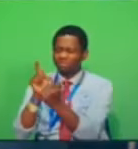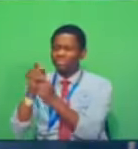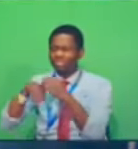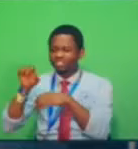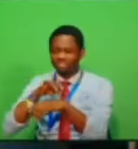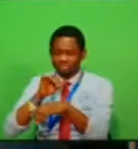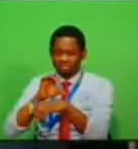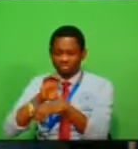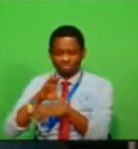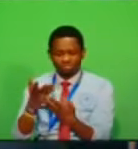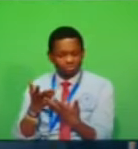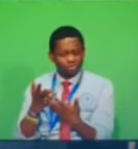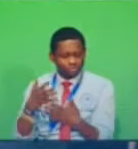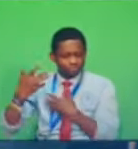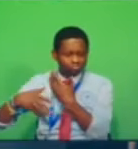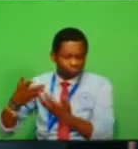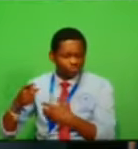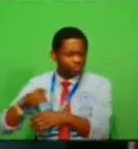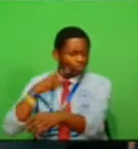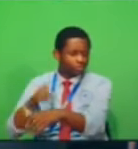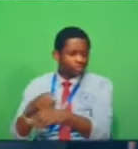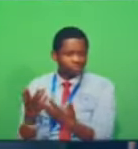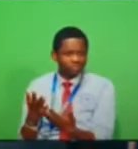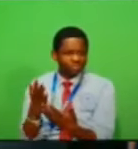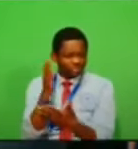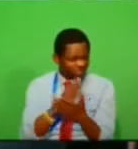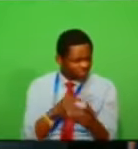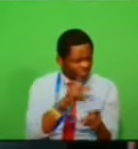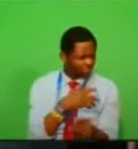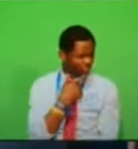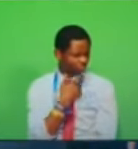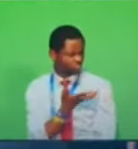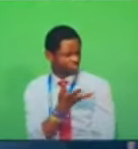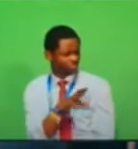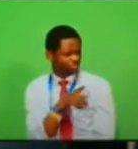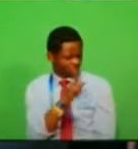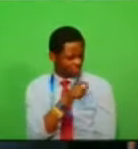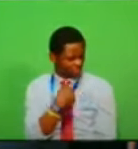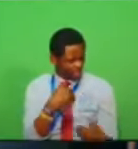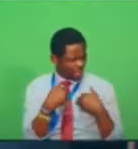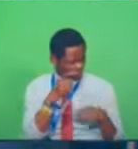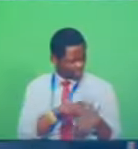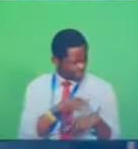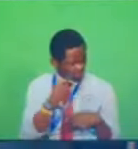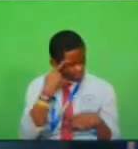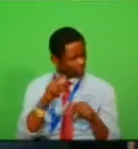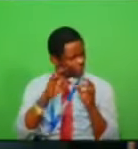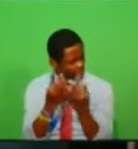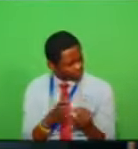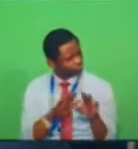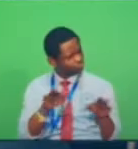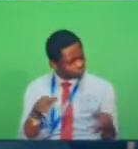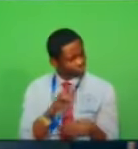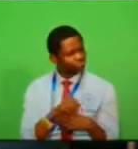for a very long time, and those who were very close with me were even concerned, saying that, no, you've got to have time for family, have time for children, you've